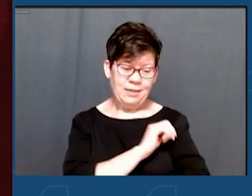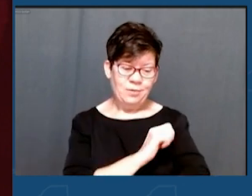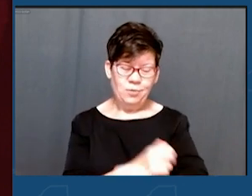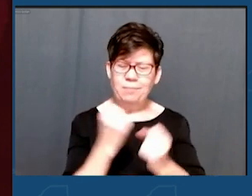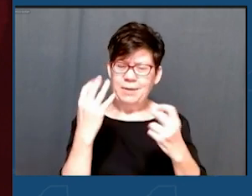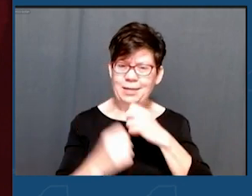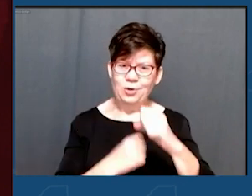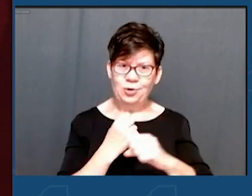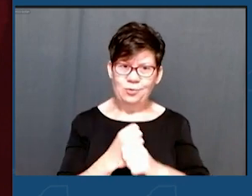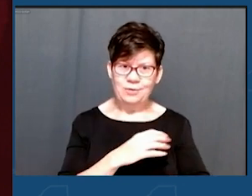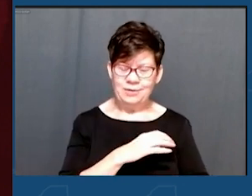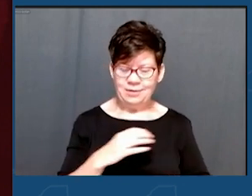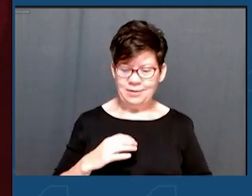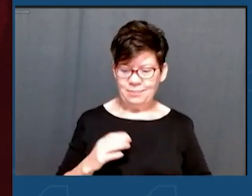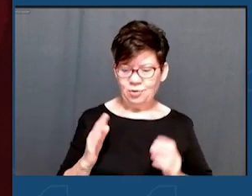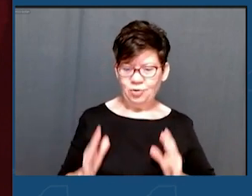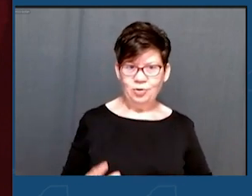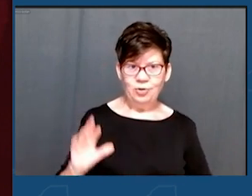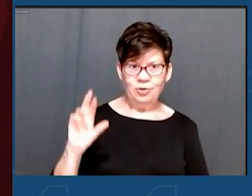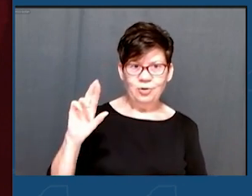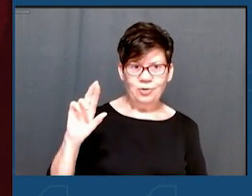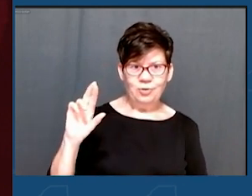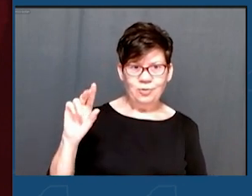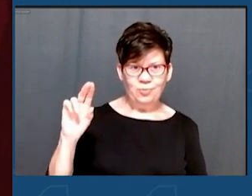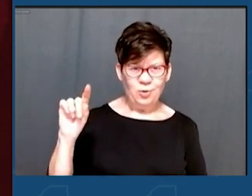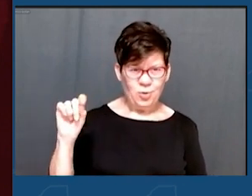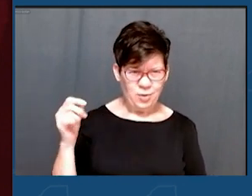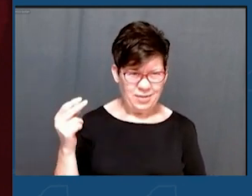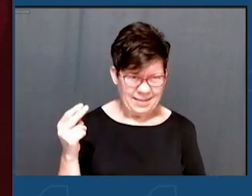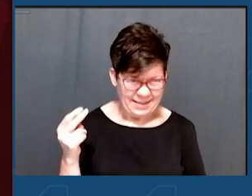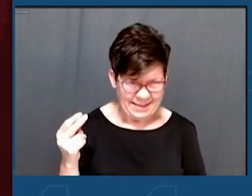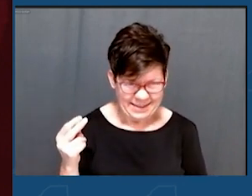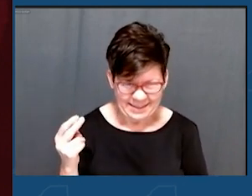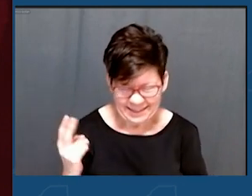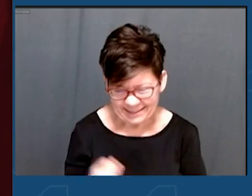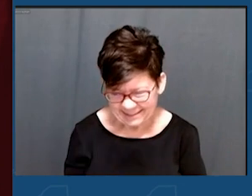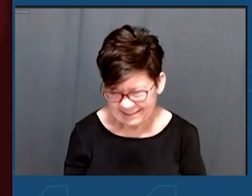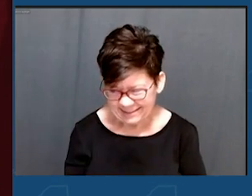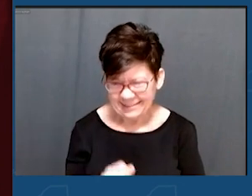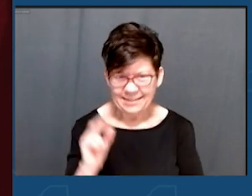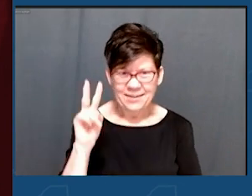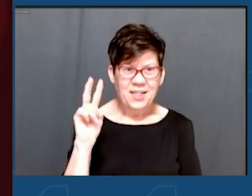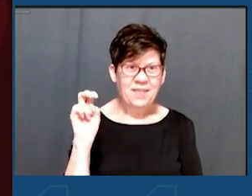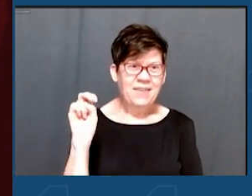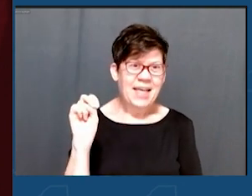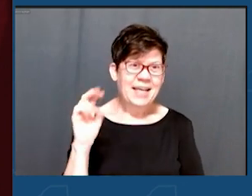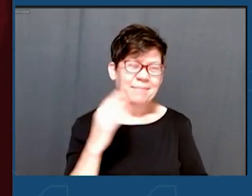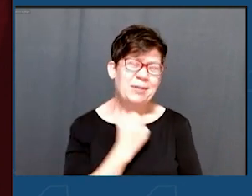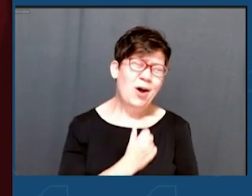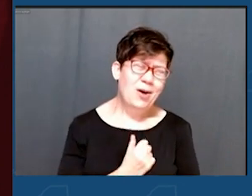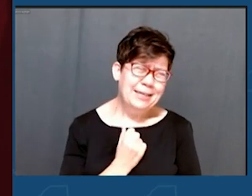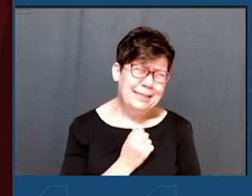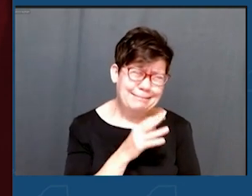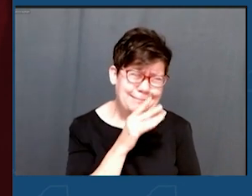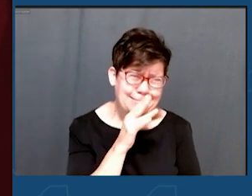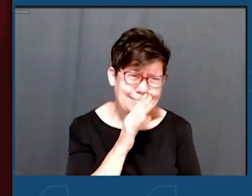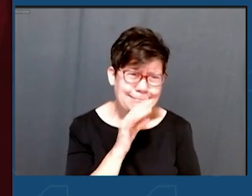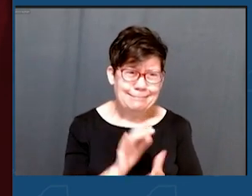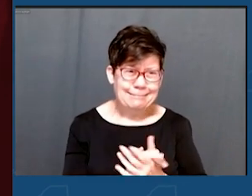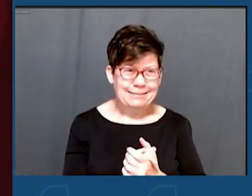Well, good afternoon, everyone, and thank you, Mayor Sheehan. Thank you so much. Governor Hochul, you are a true visionary.